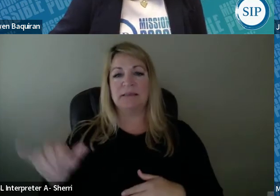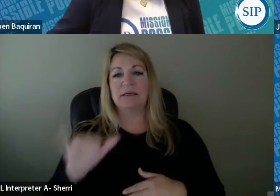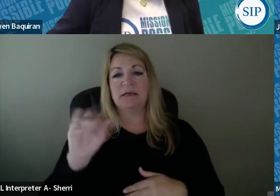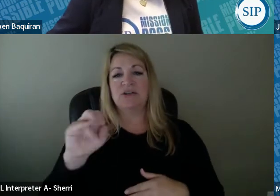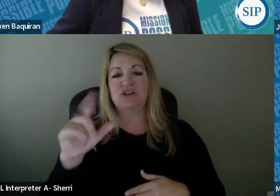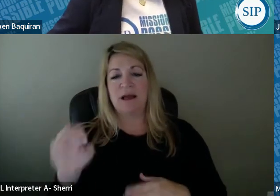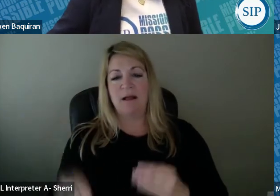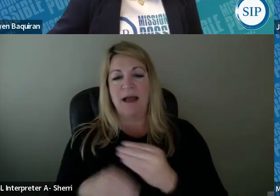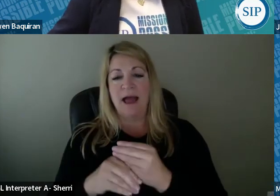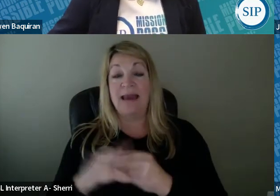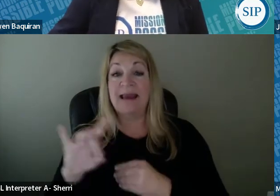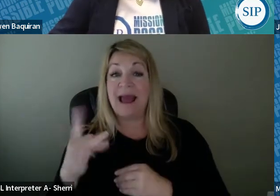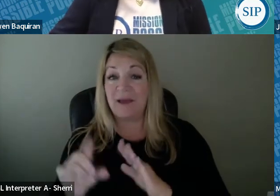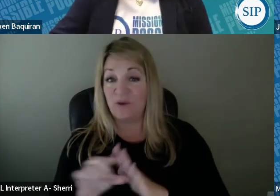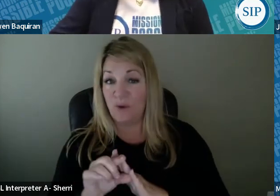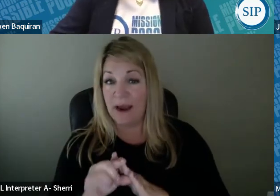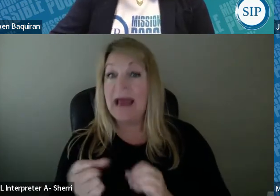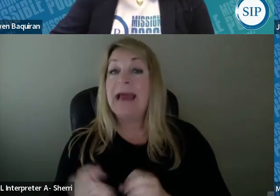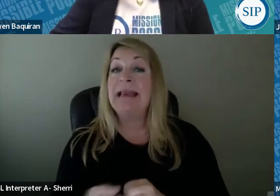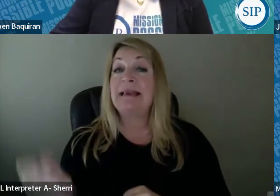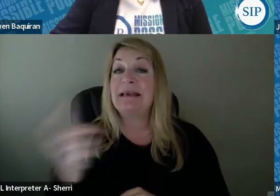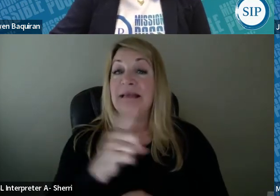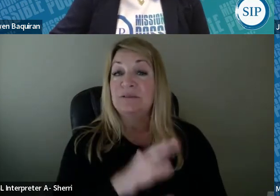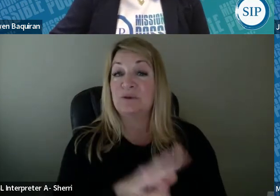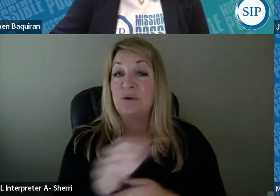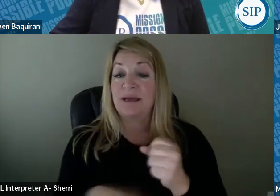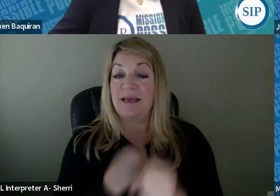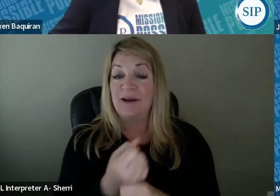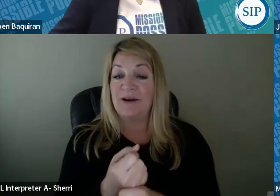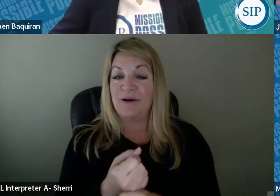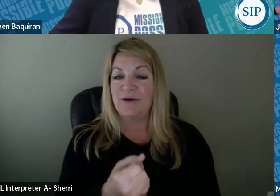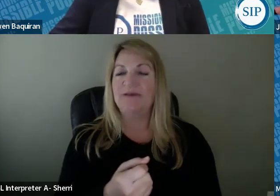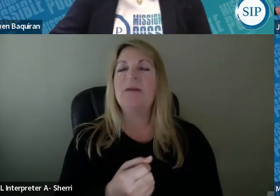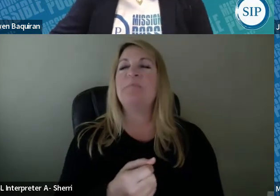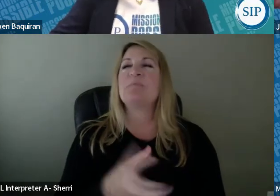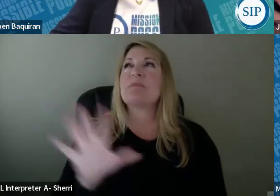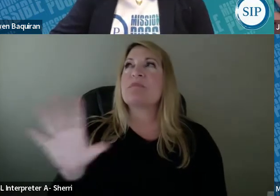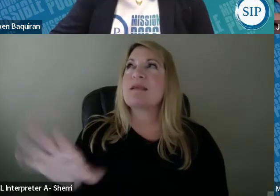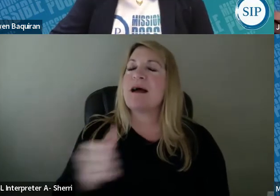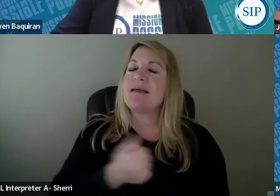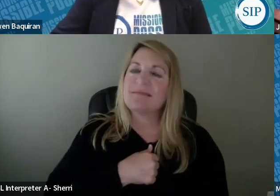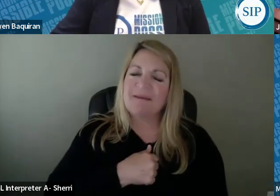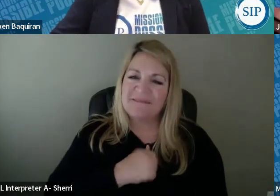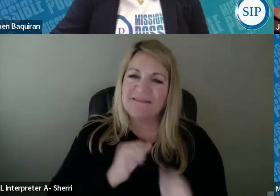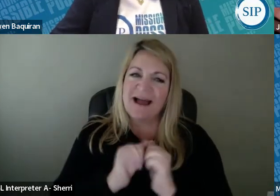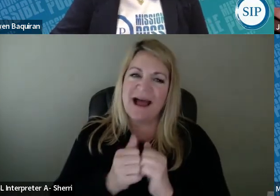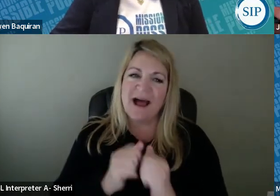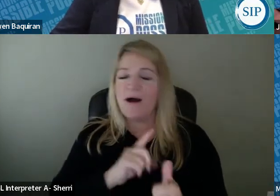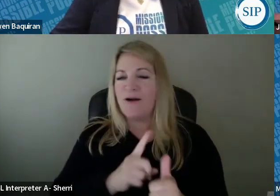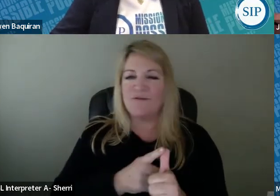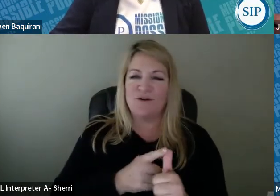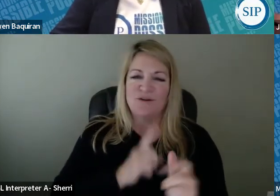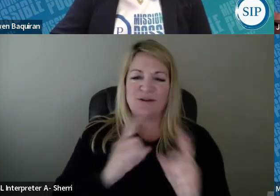adding 8th grade for next school year. Yeah. And I love how, I mean, in our initial